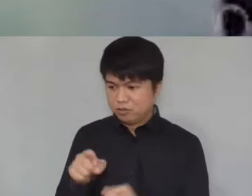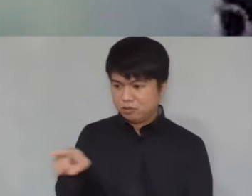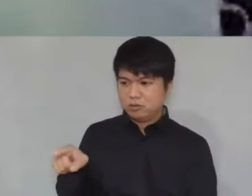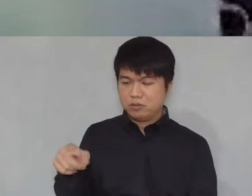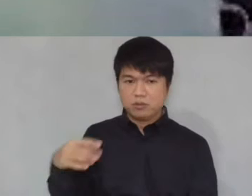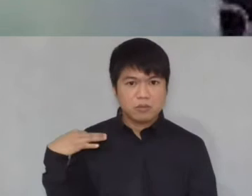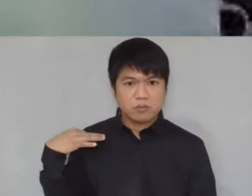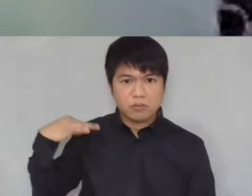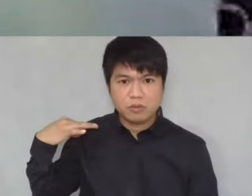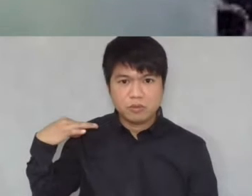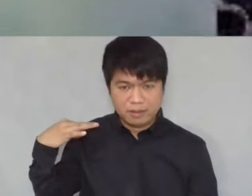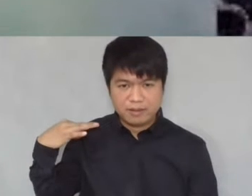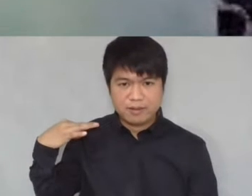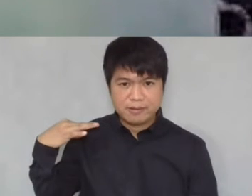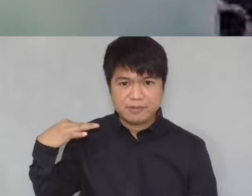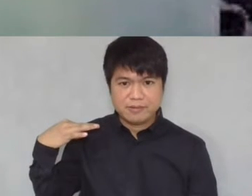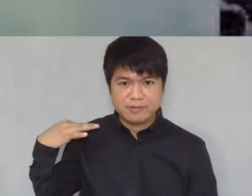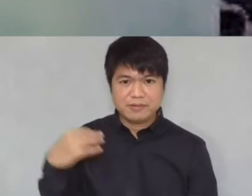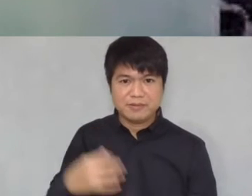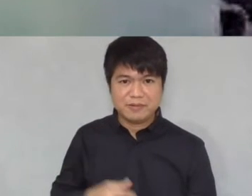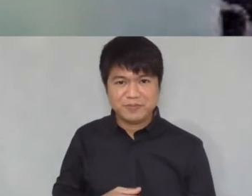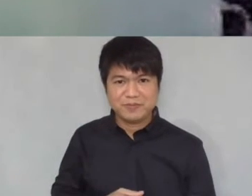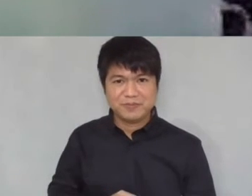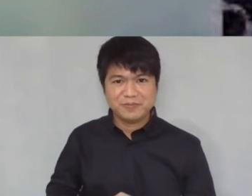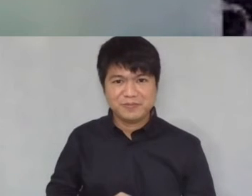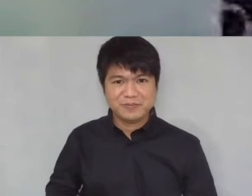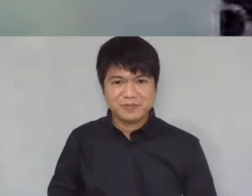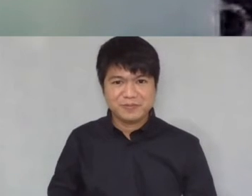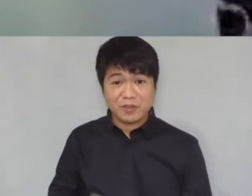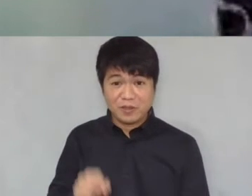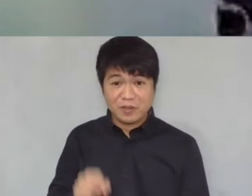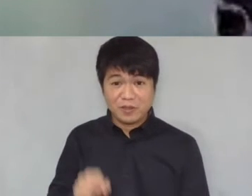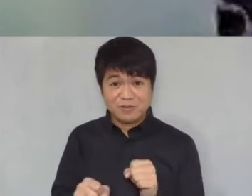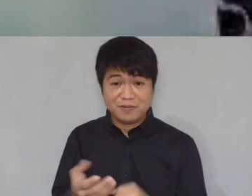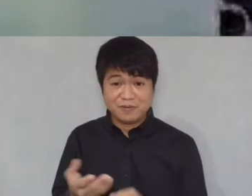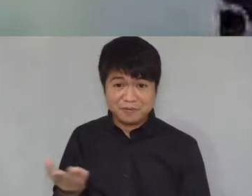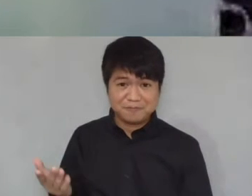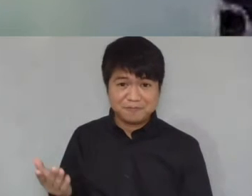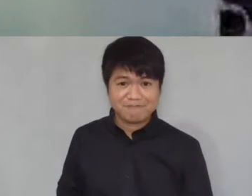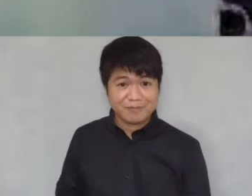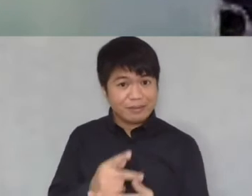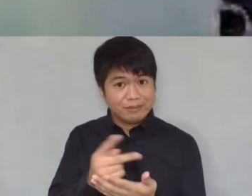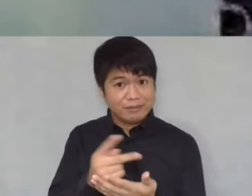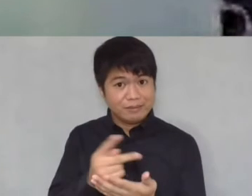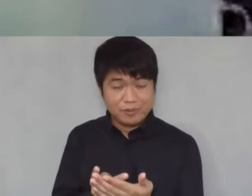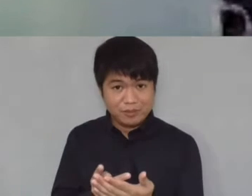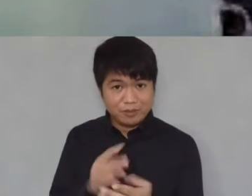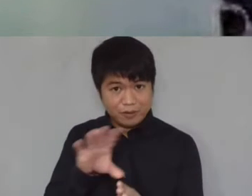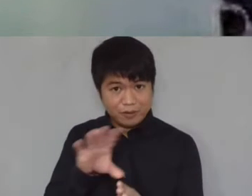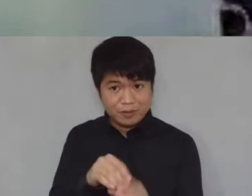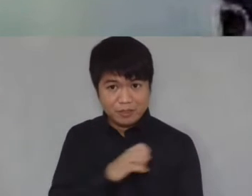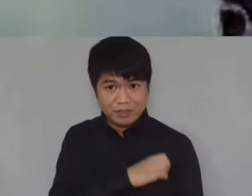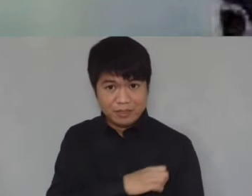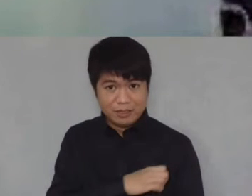are voluntarily or will be voluntarily abiding by it. So it is a part of